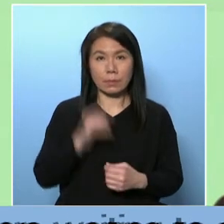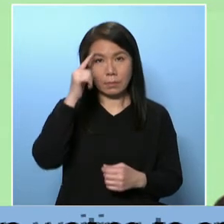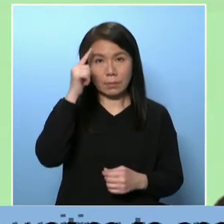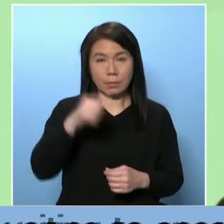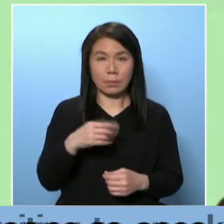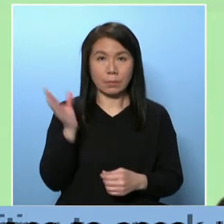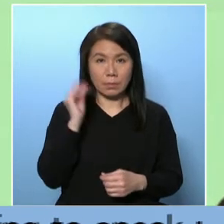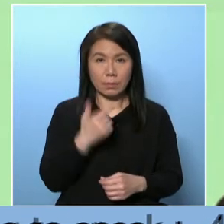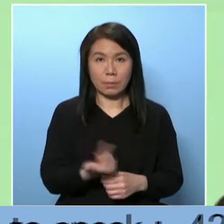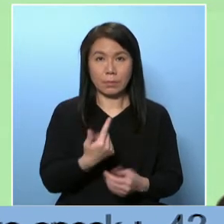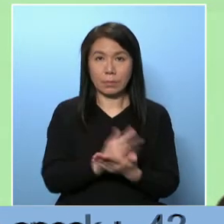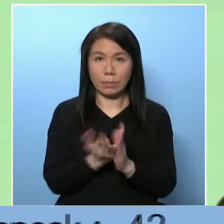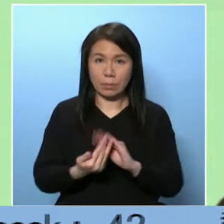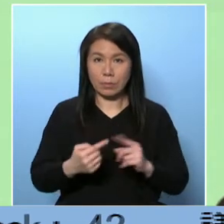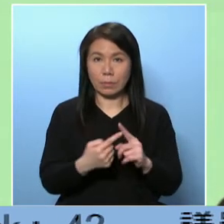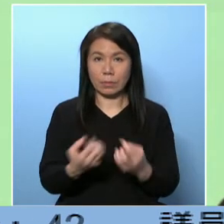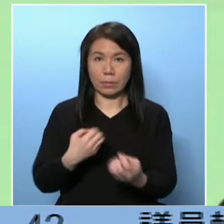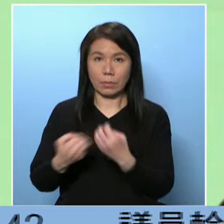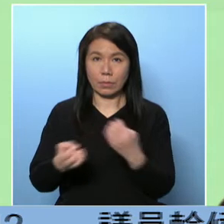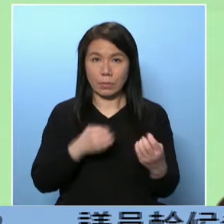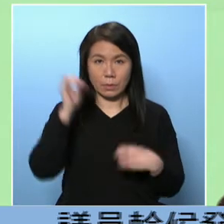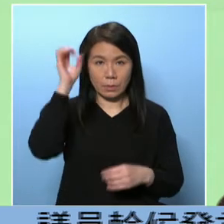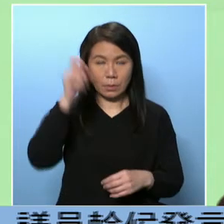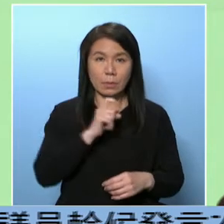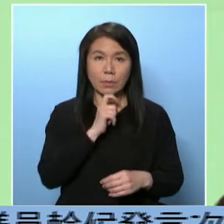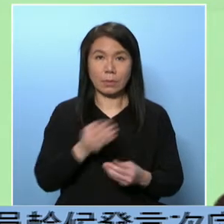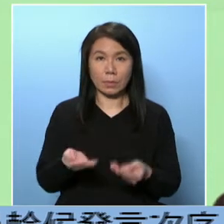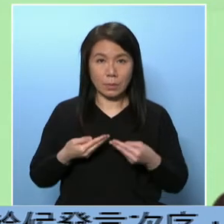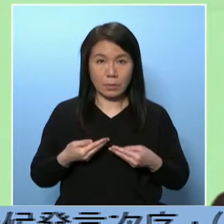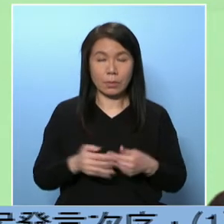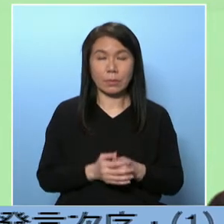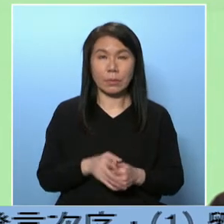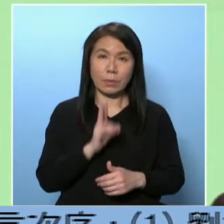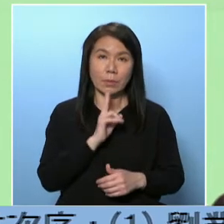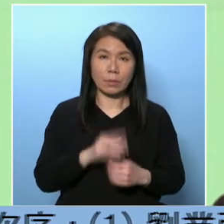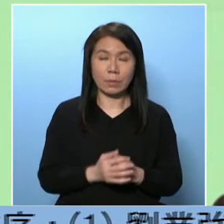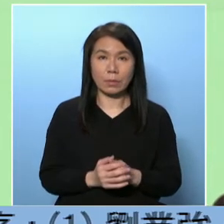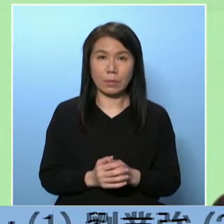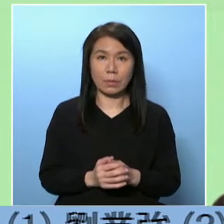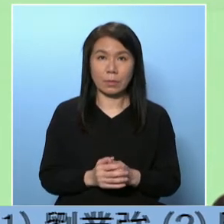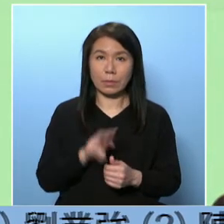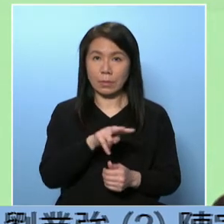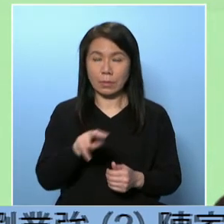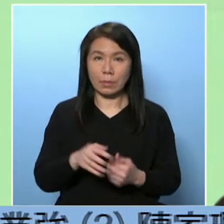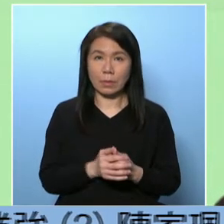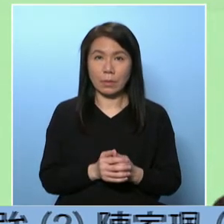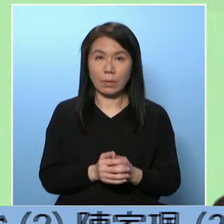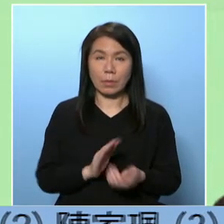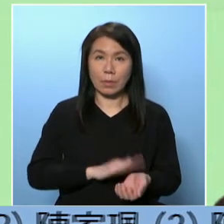During this period, I received the complaints from different sectors of the community. Some